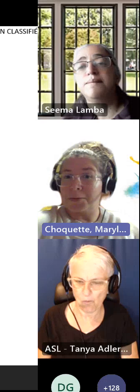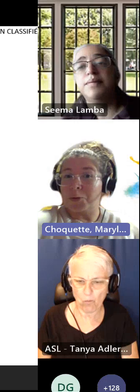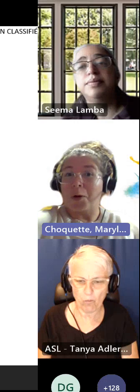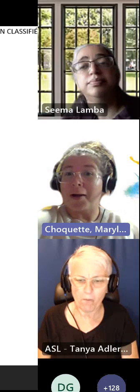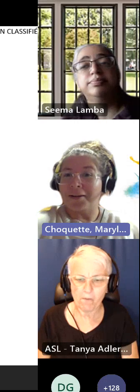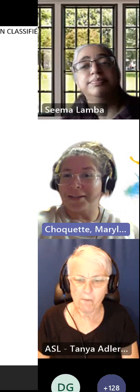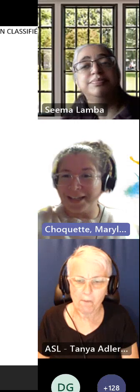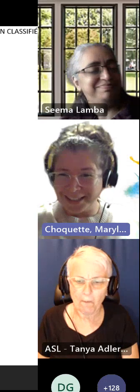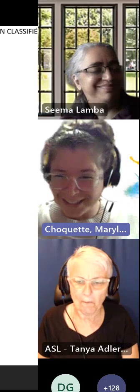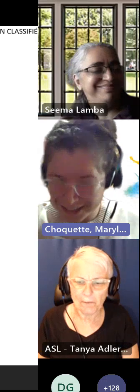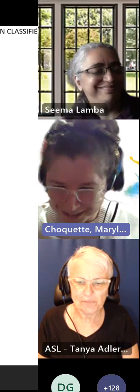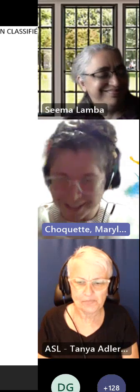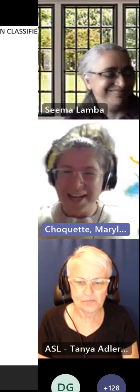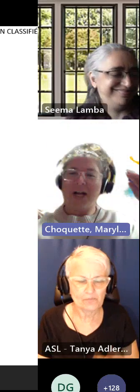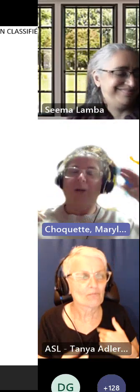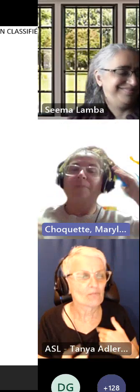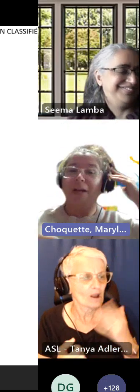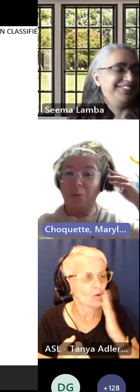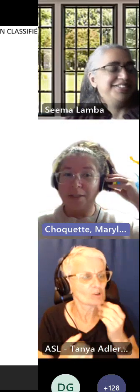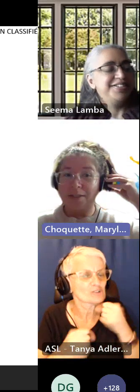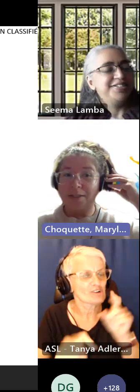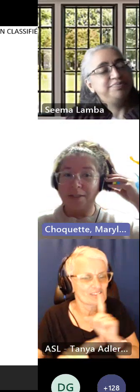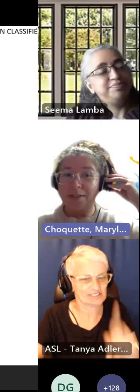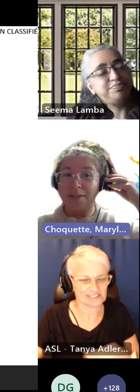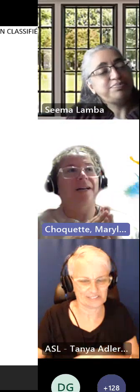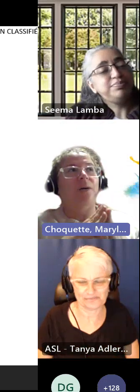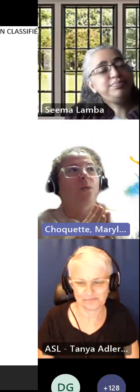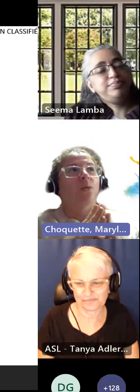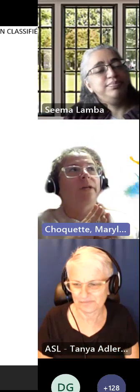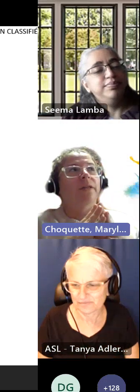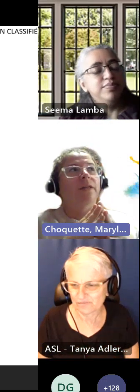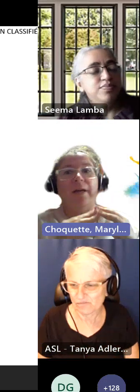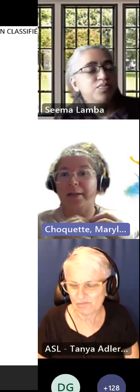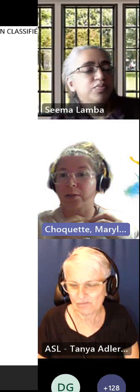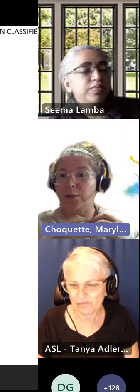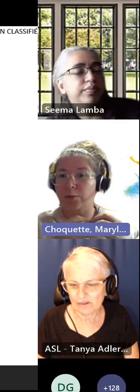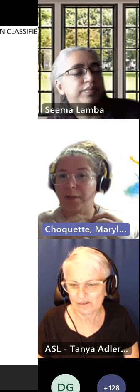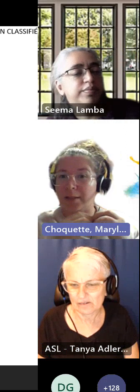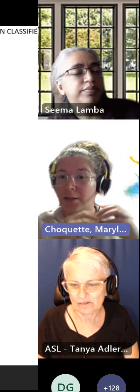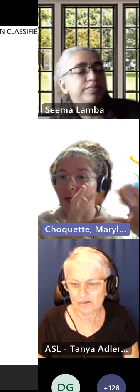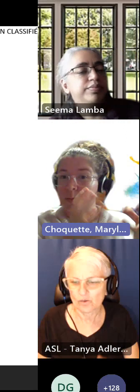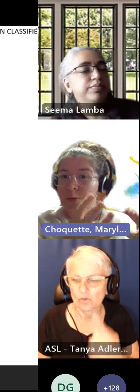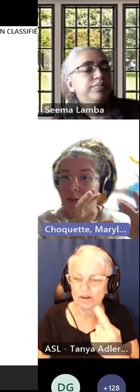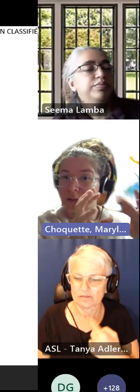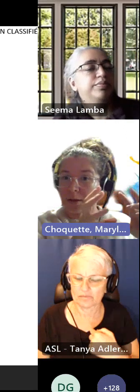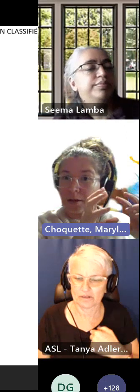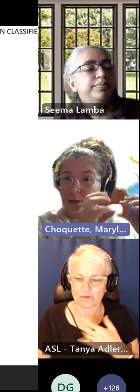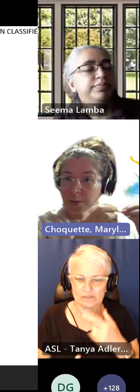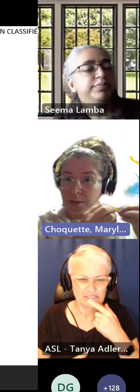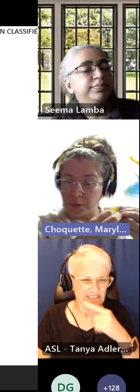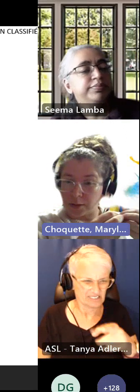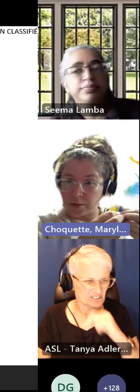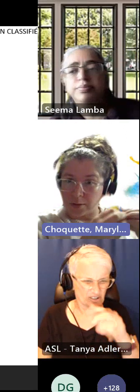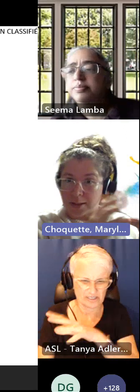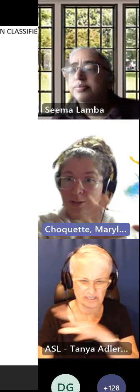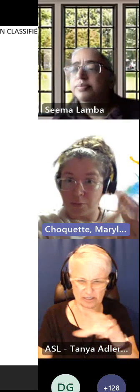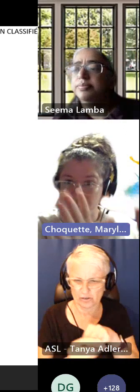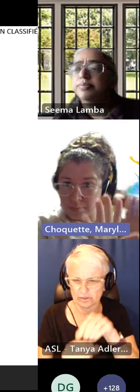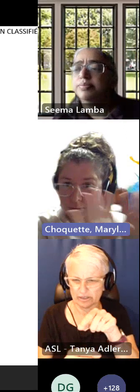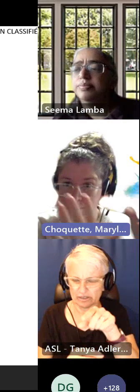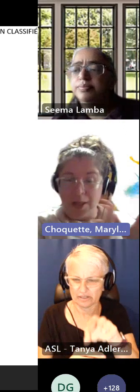So I can try and answer. I will say one thing I like to do that's not captured in